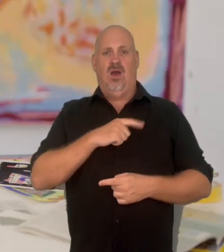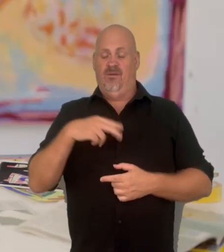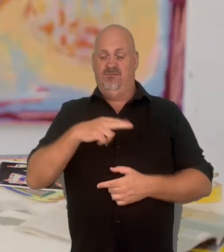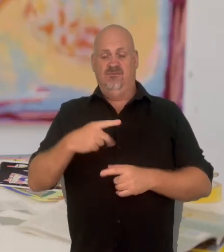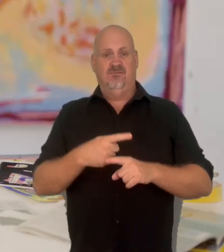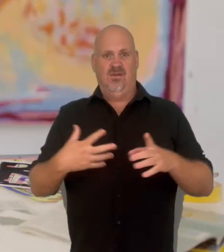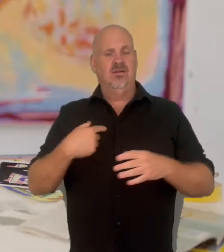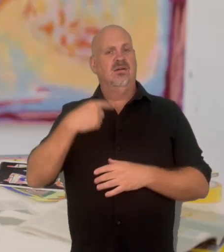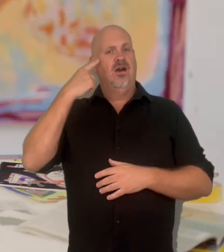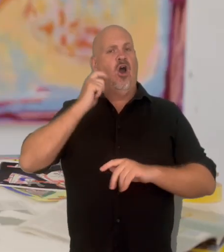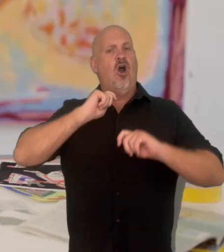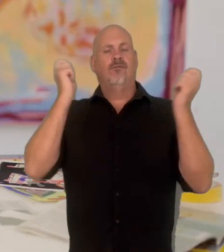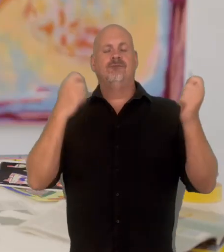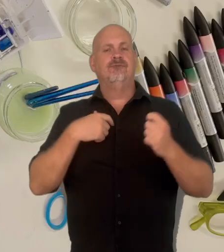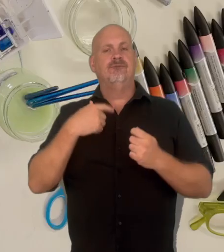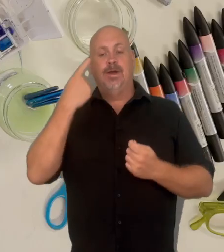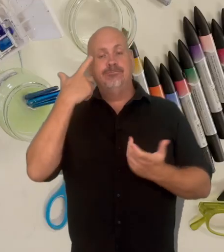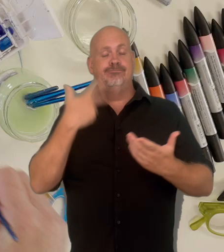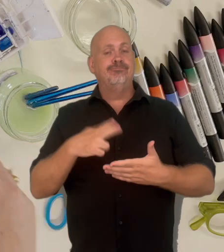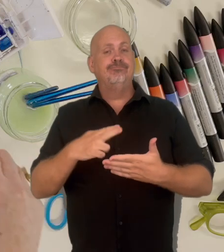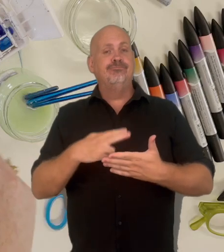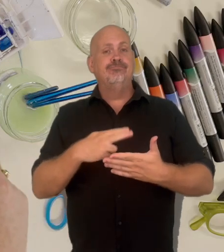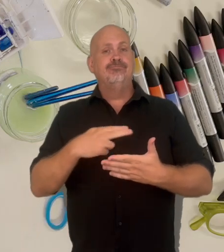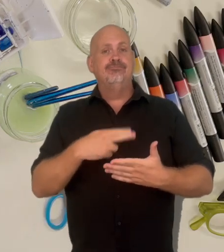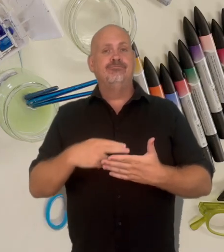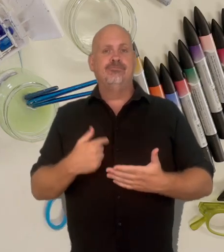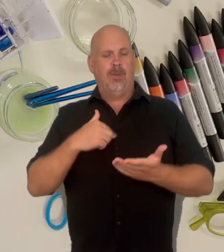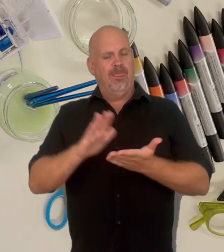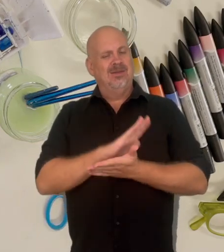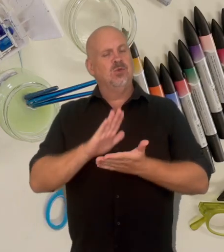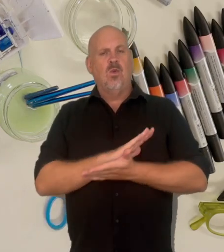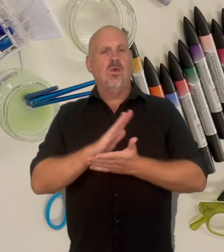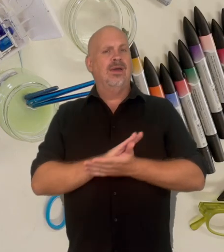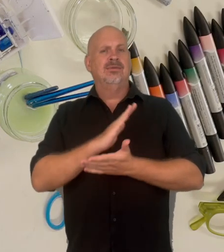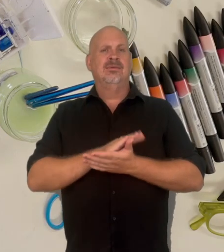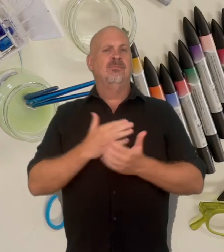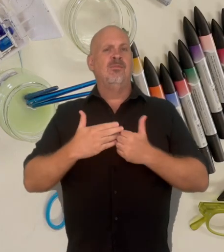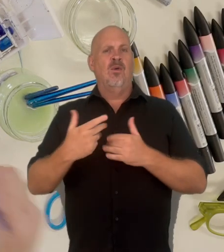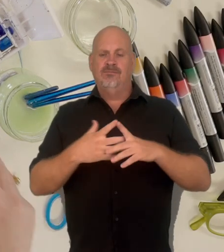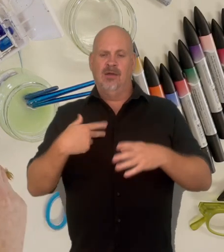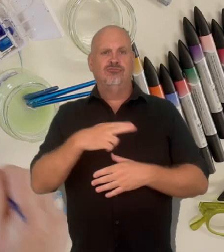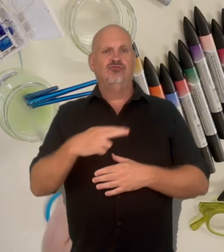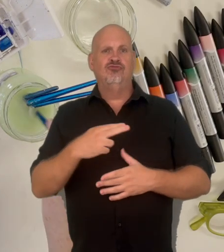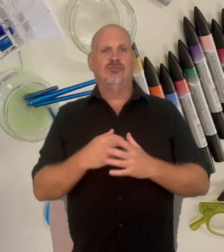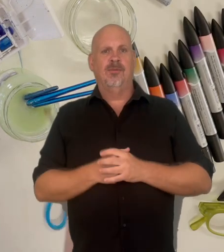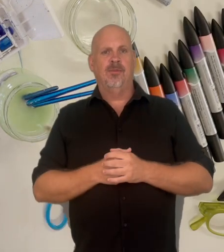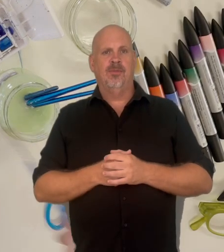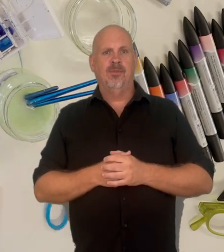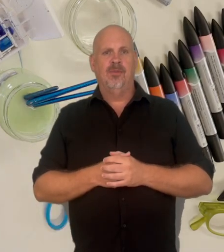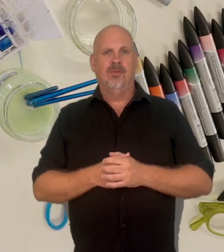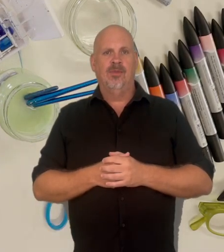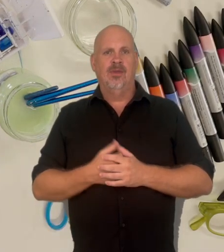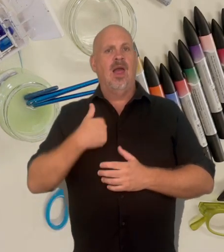brain when I go fast, and I enjoy the process a bit more. And I like the idea, I